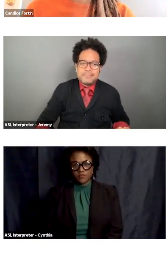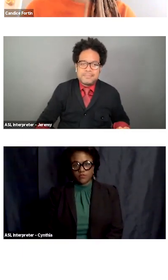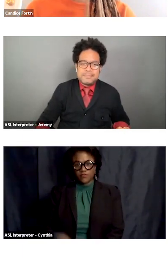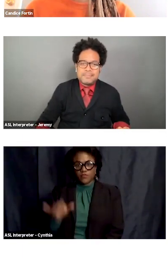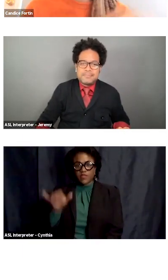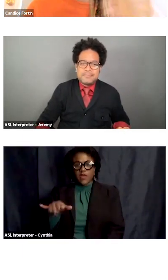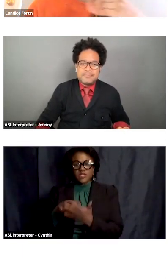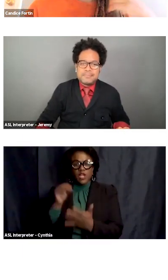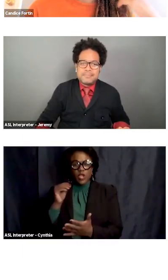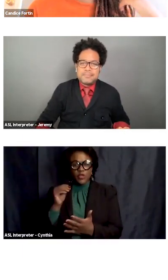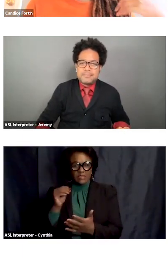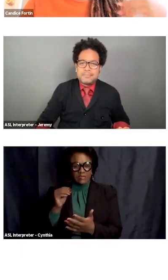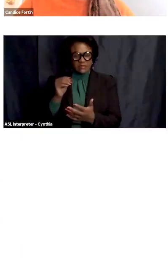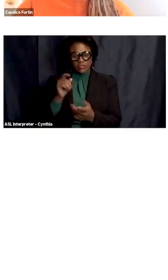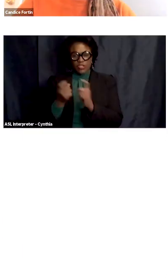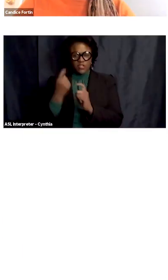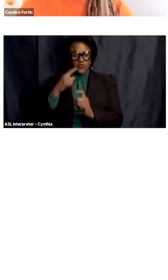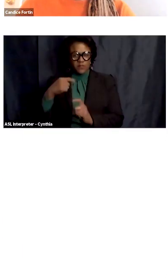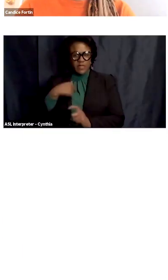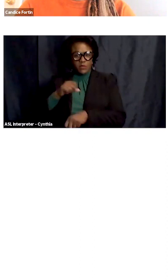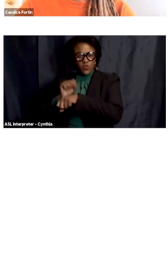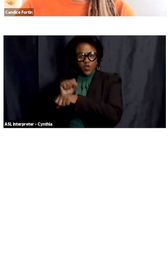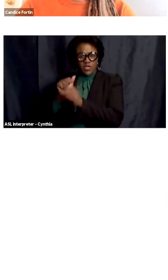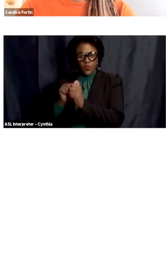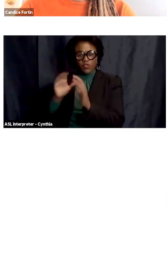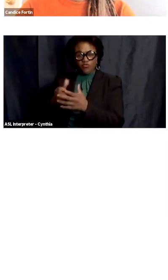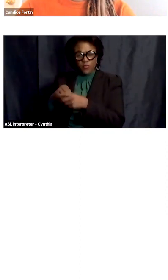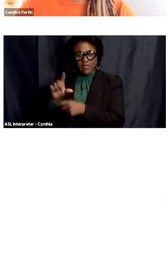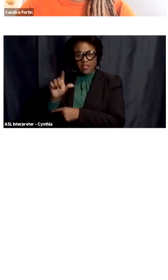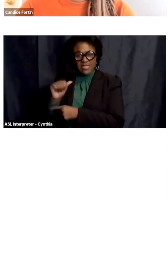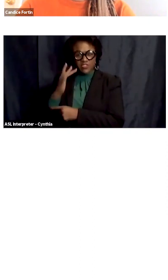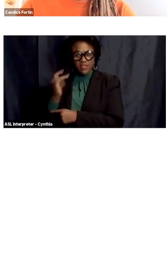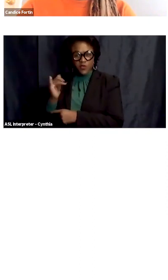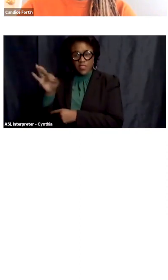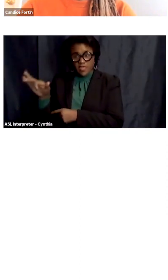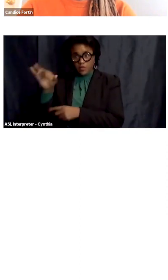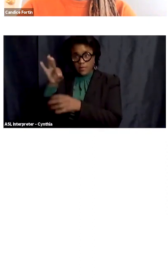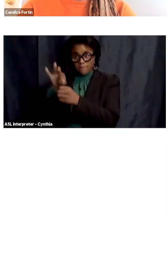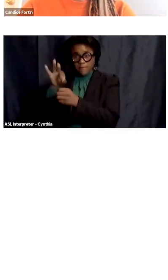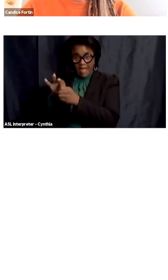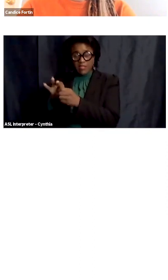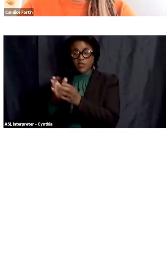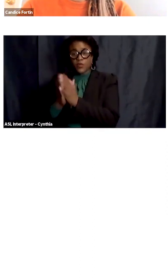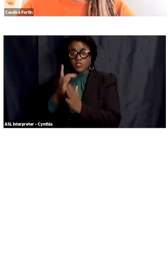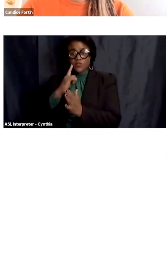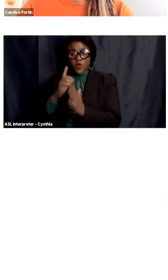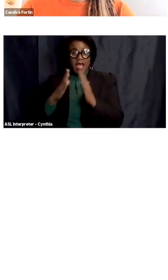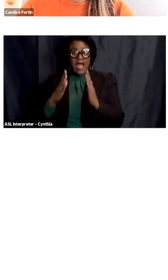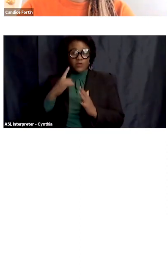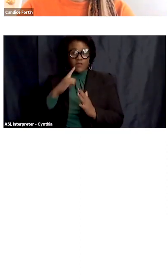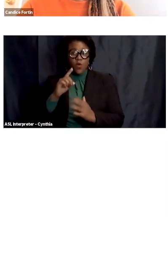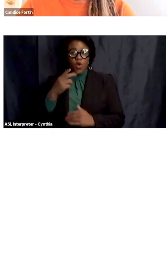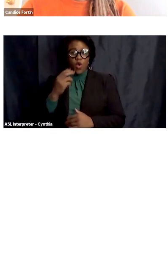Proposition Triple H in Los Angeles, which was a ballot measure to provide housing for the